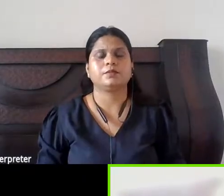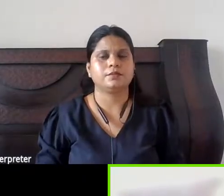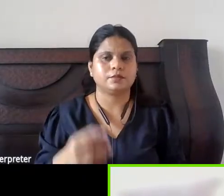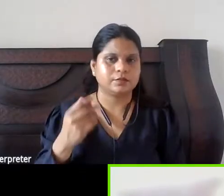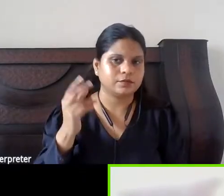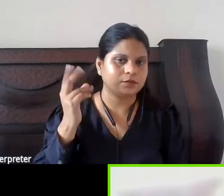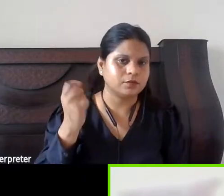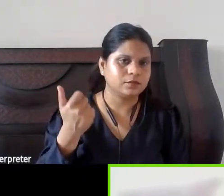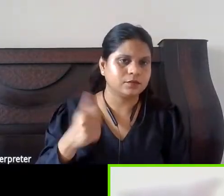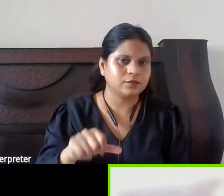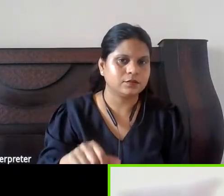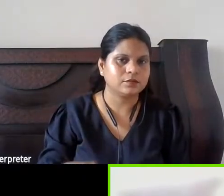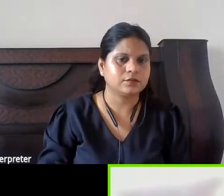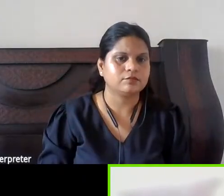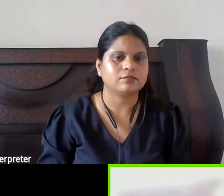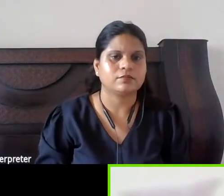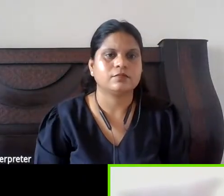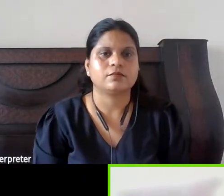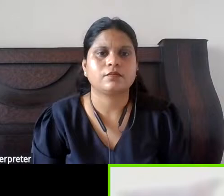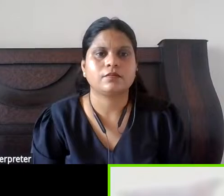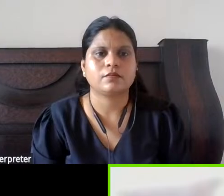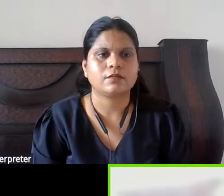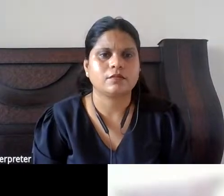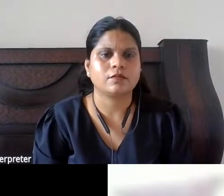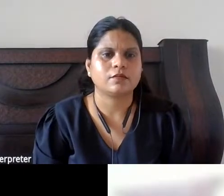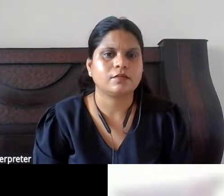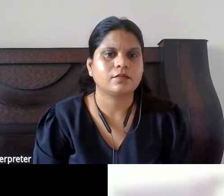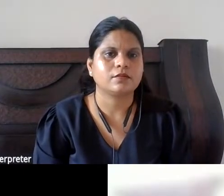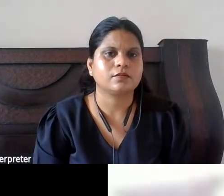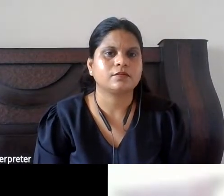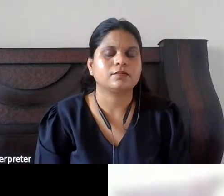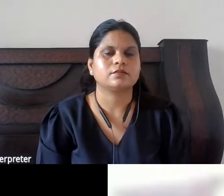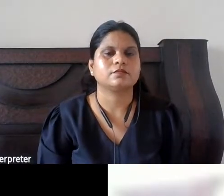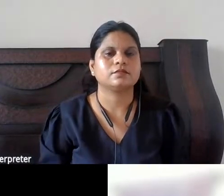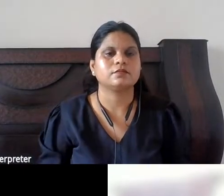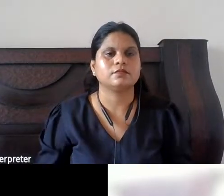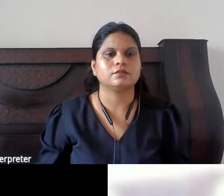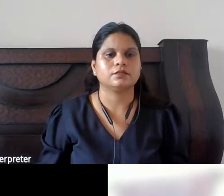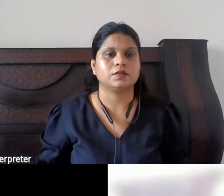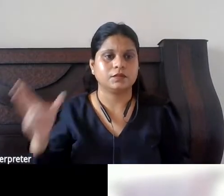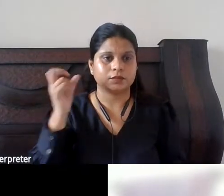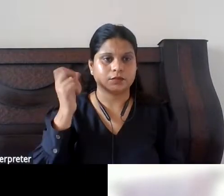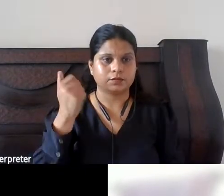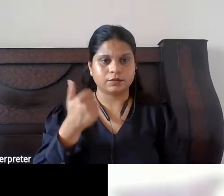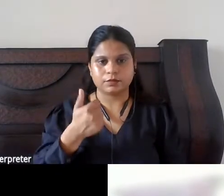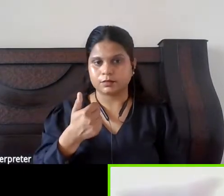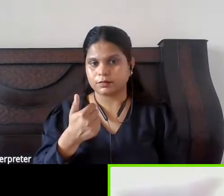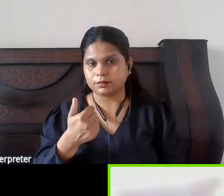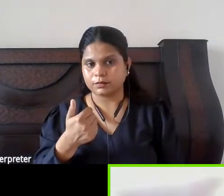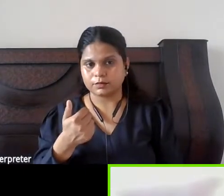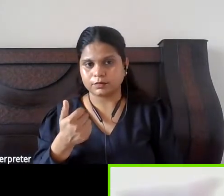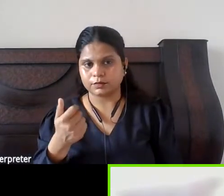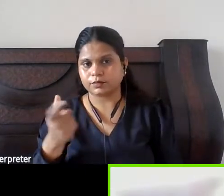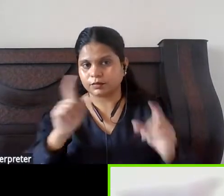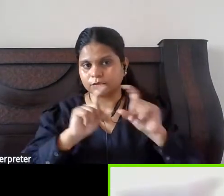better to know what set of questions are being asked. So, Pratik, Can't hear you. voice is not very clear. oh,